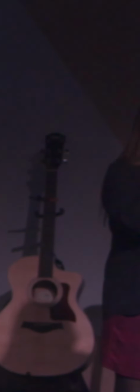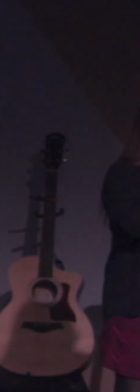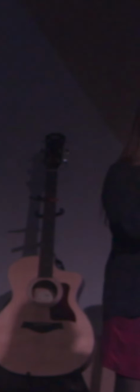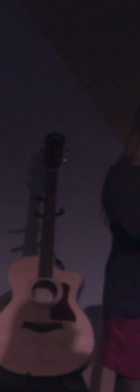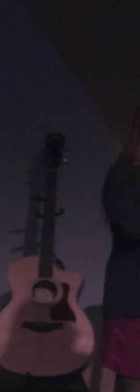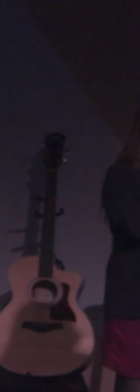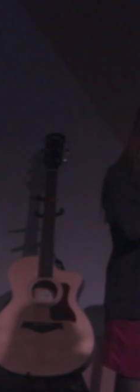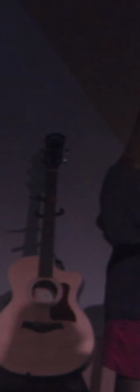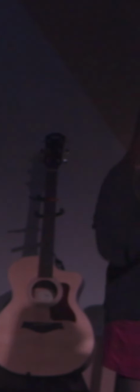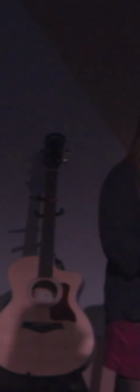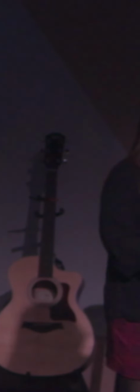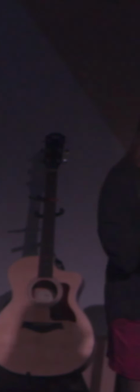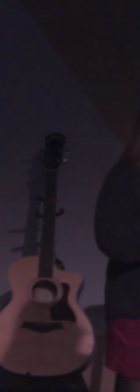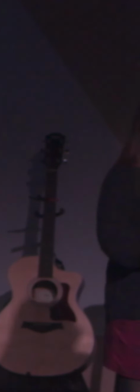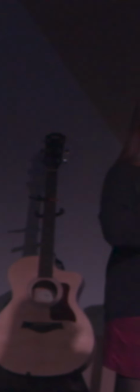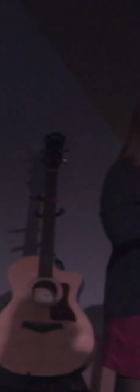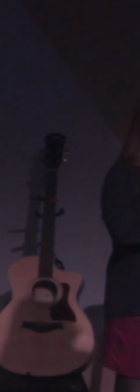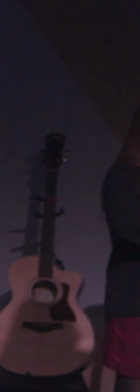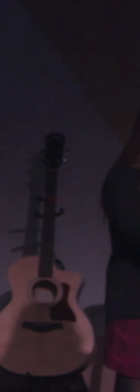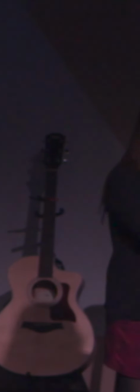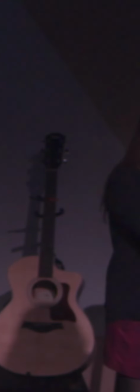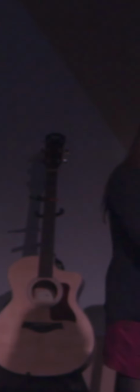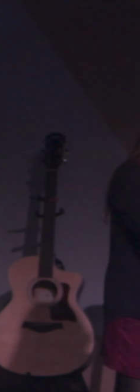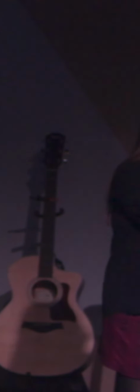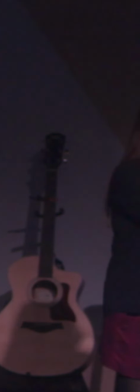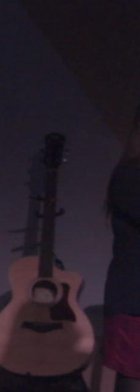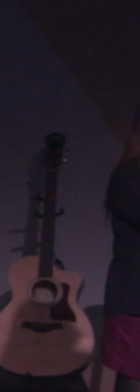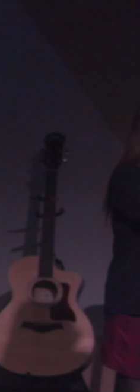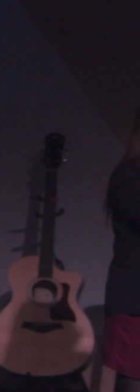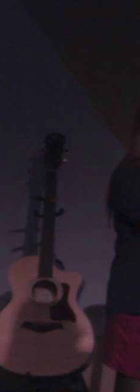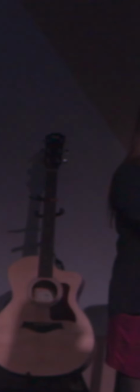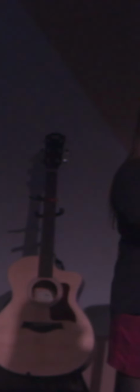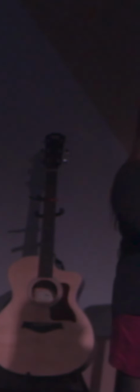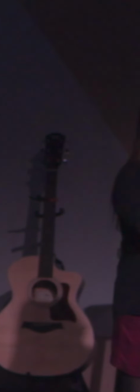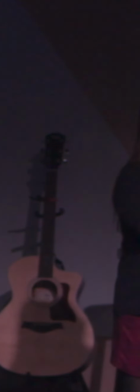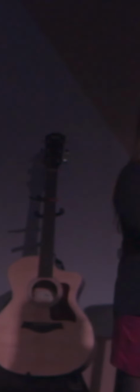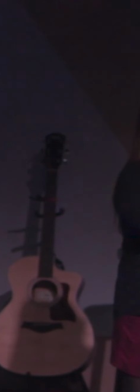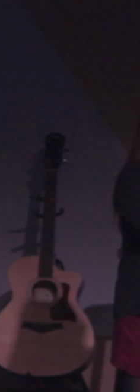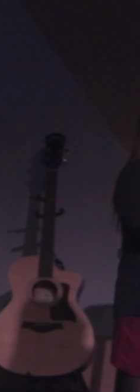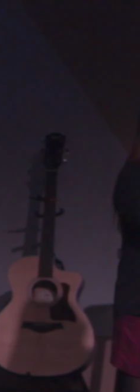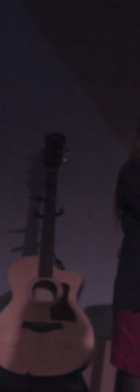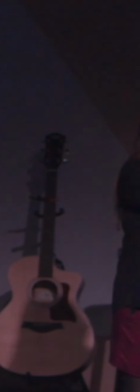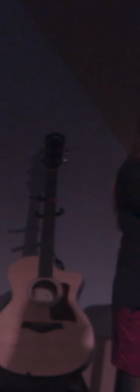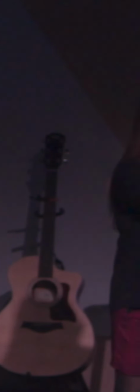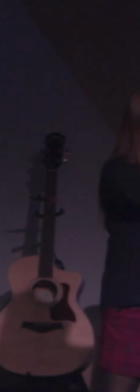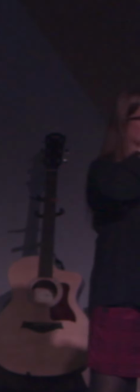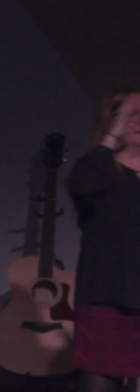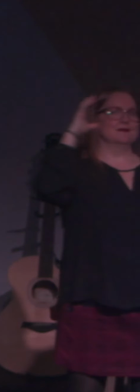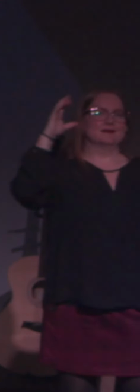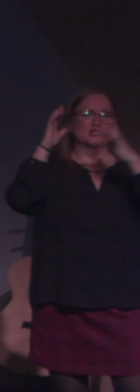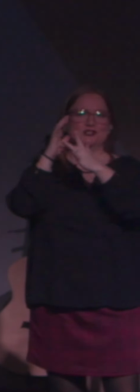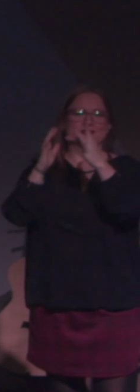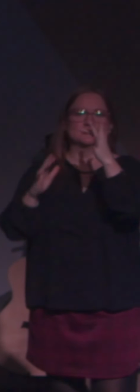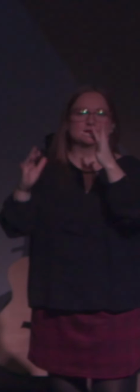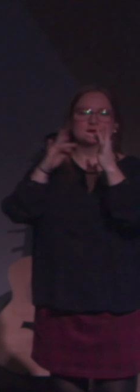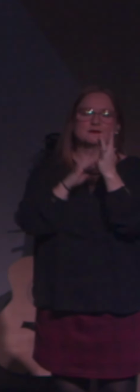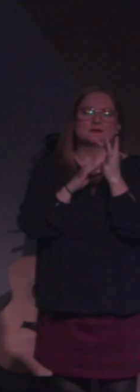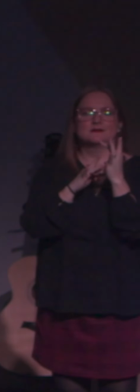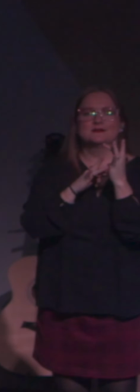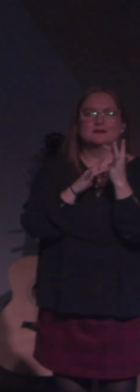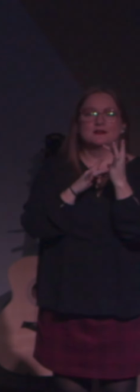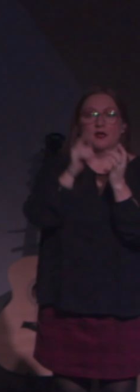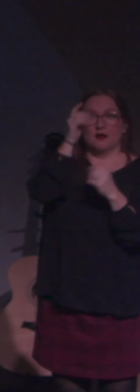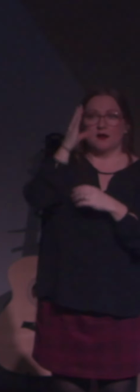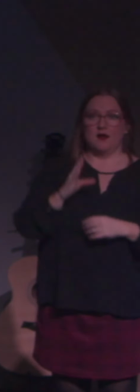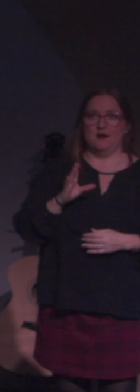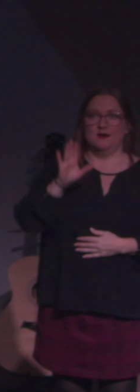nourishment for our life. And I love the picture of this being Jesus. That God